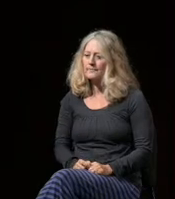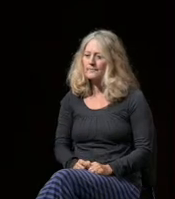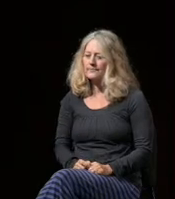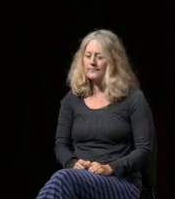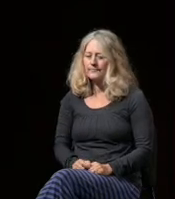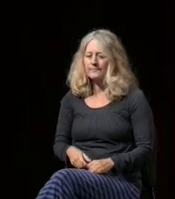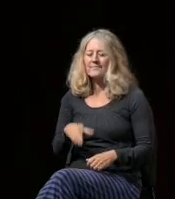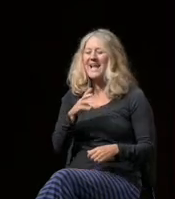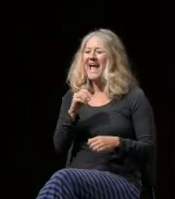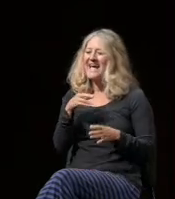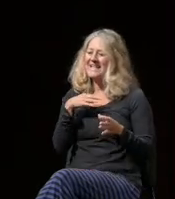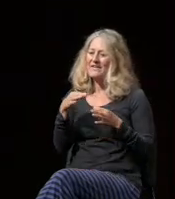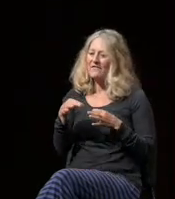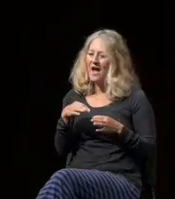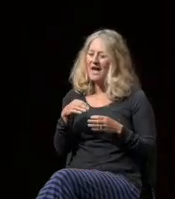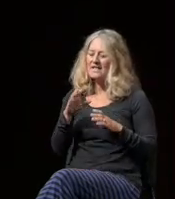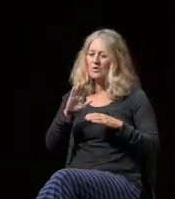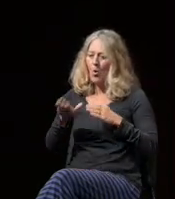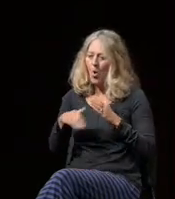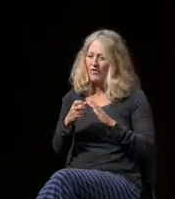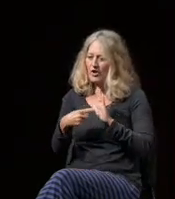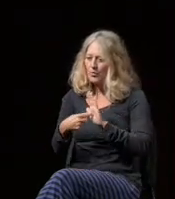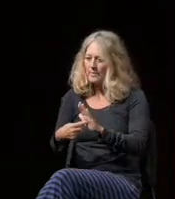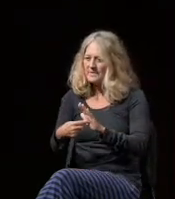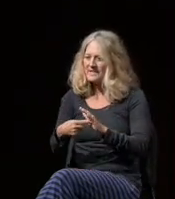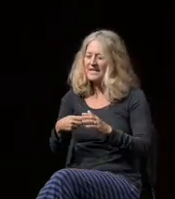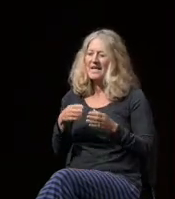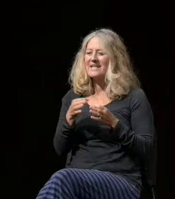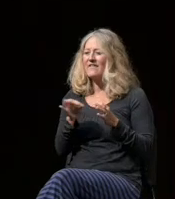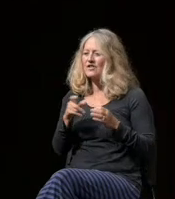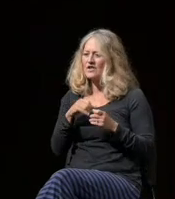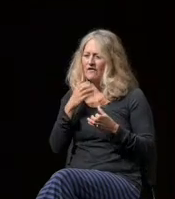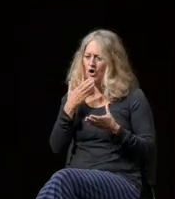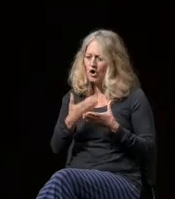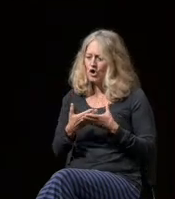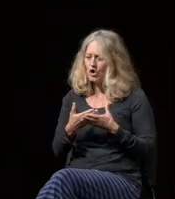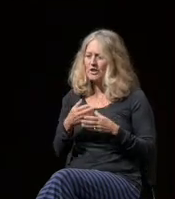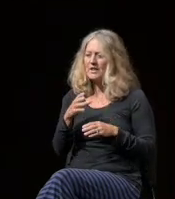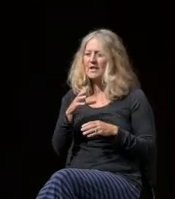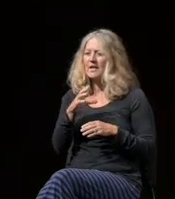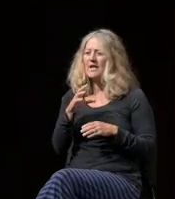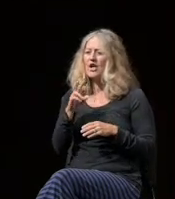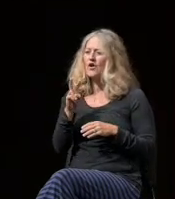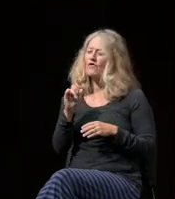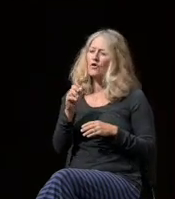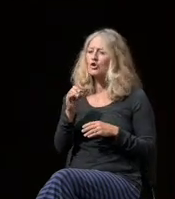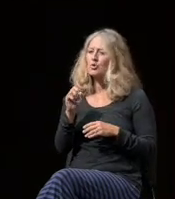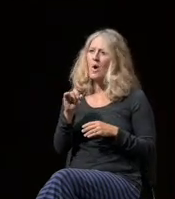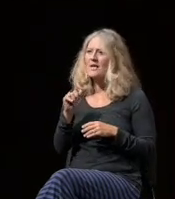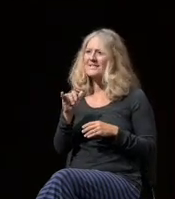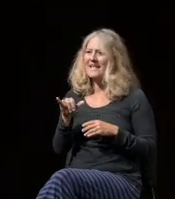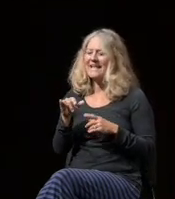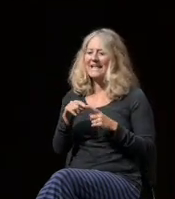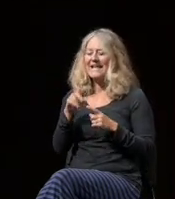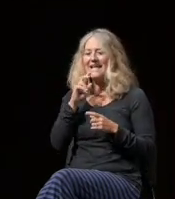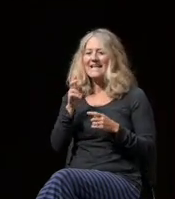And it defines you and all that you represent as the definition of goodness, virtuosity,